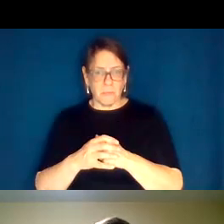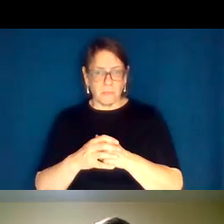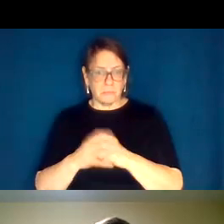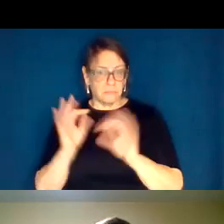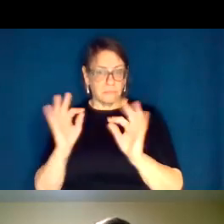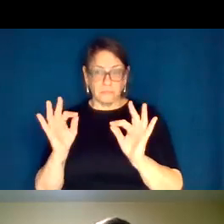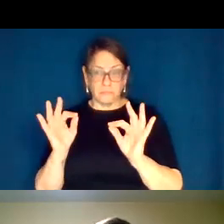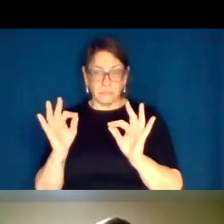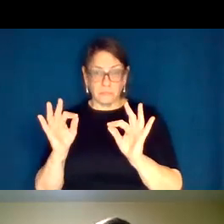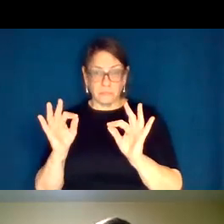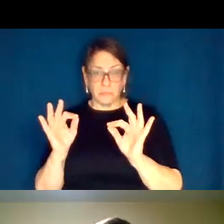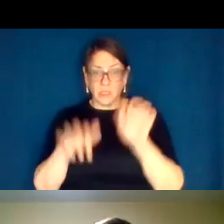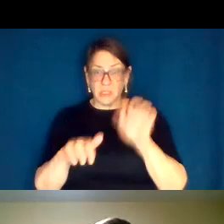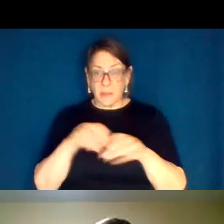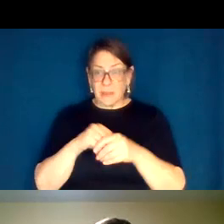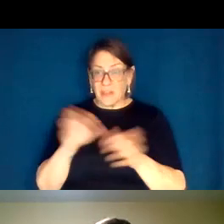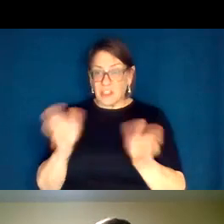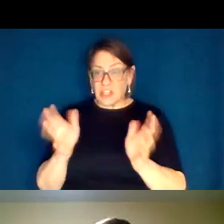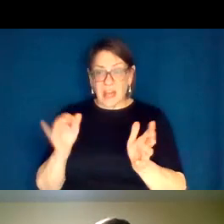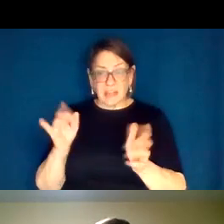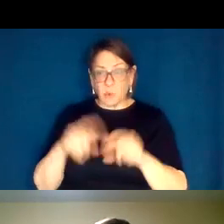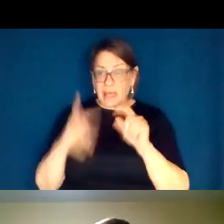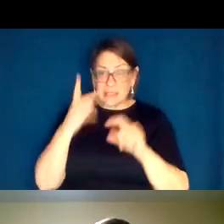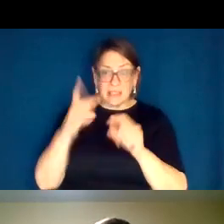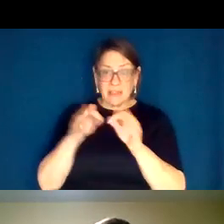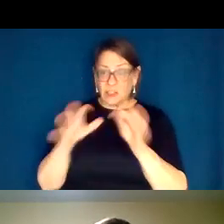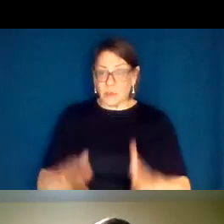You can put it in the chat box if you want.